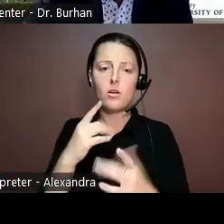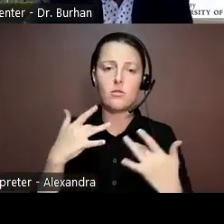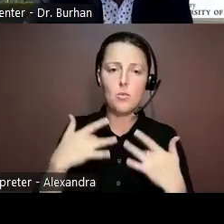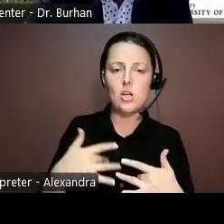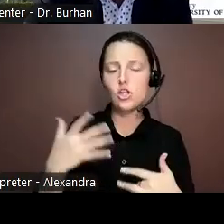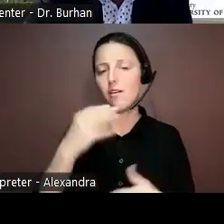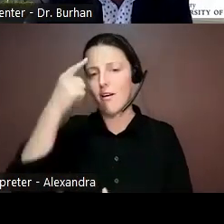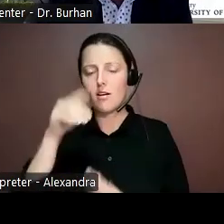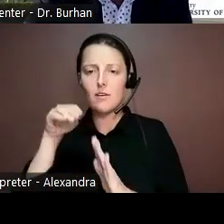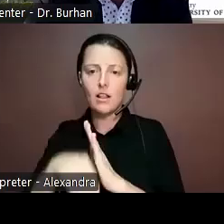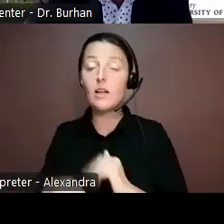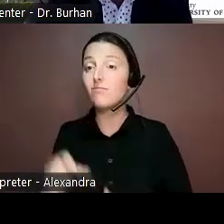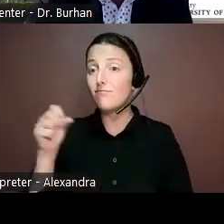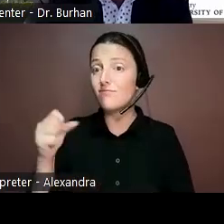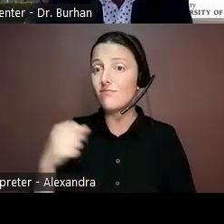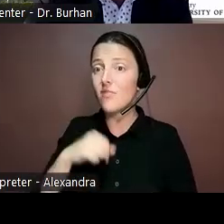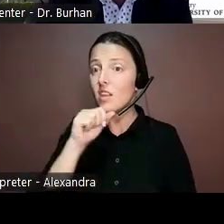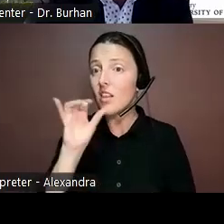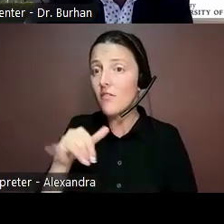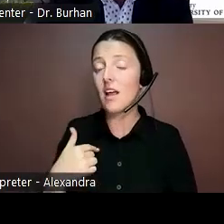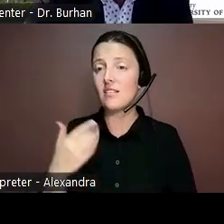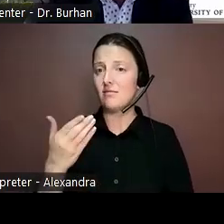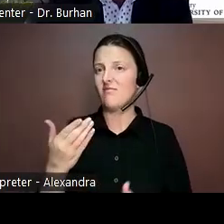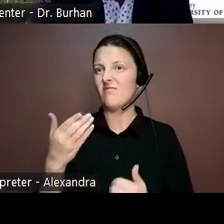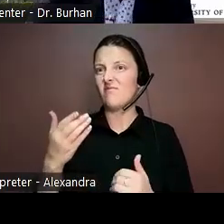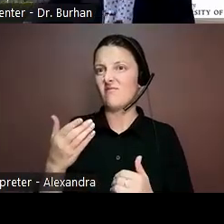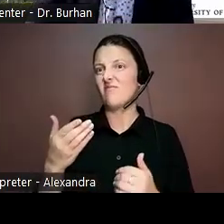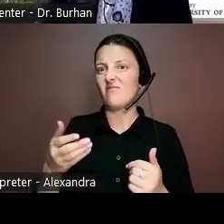gives me a chance to invite us to collaborate on this, because